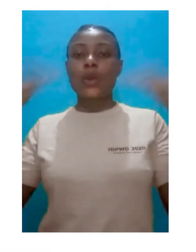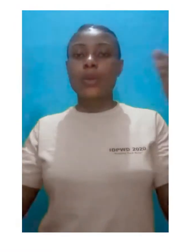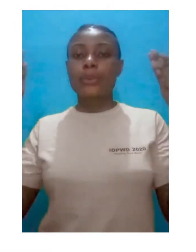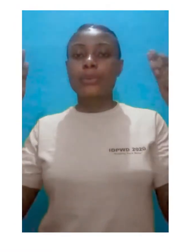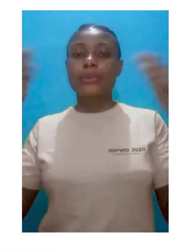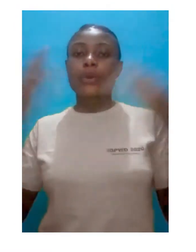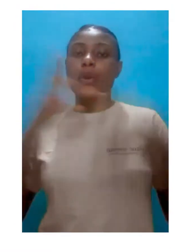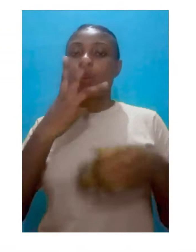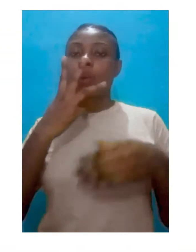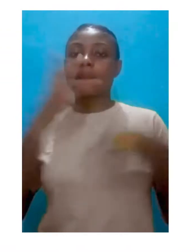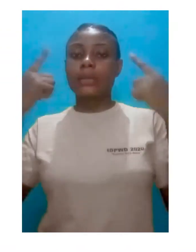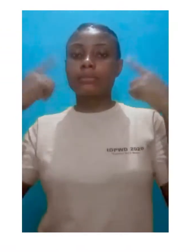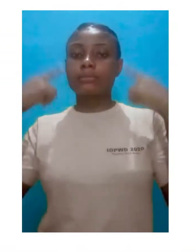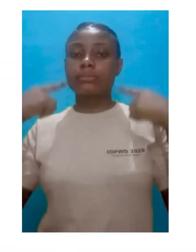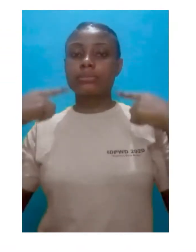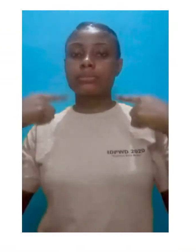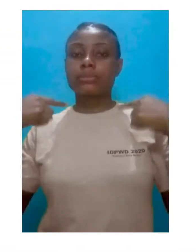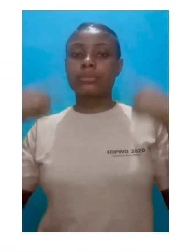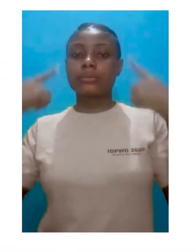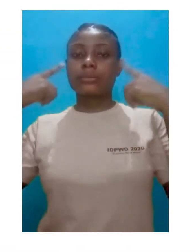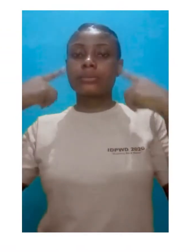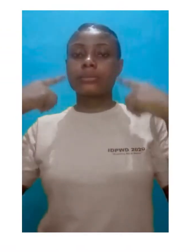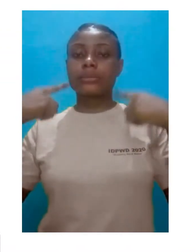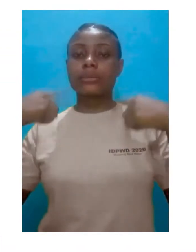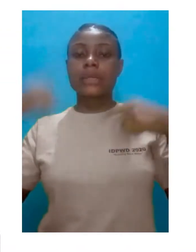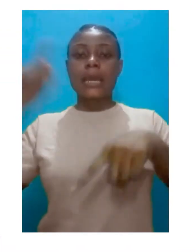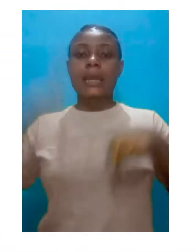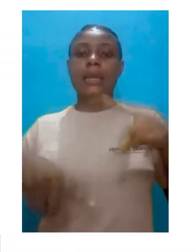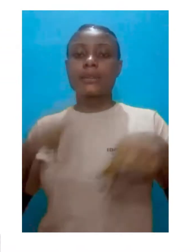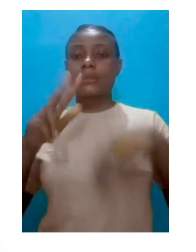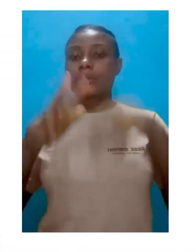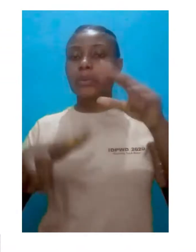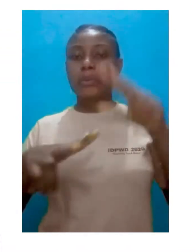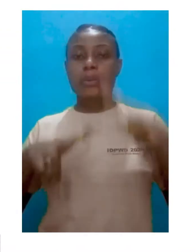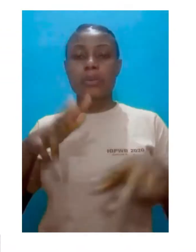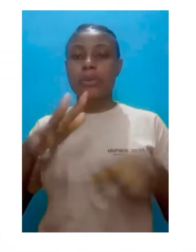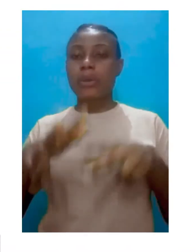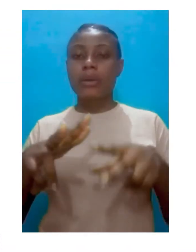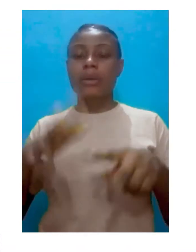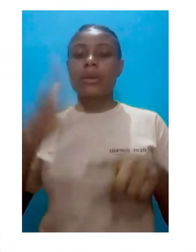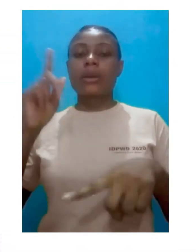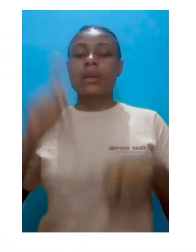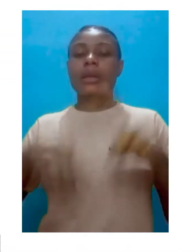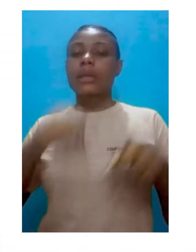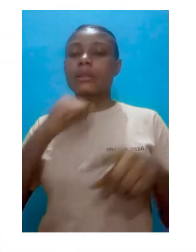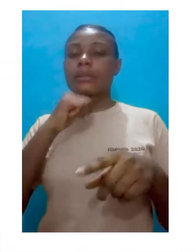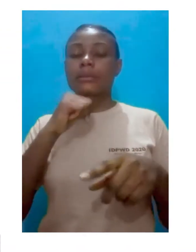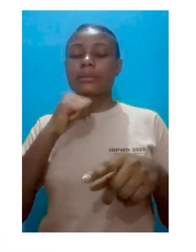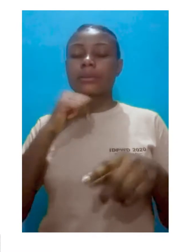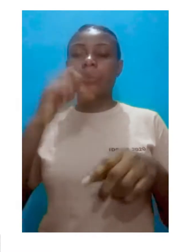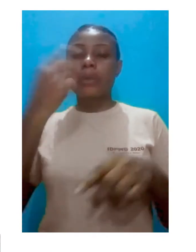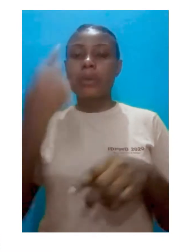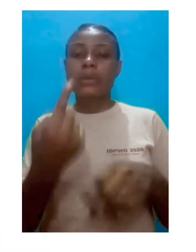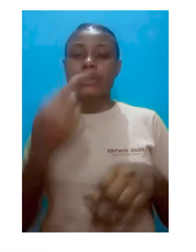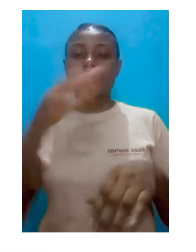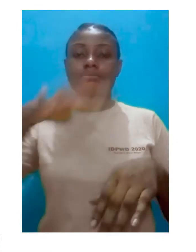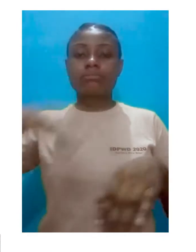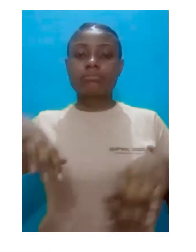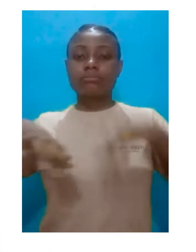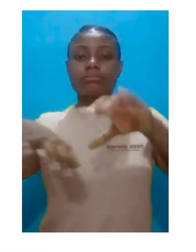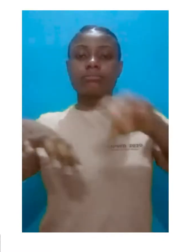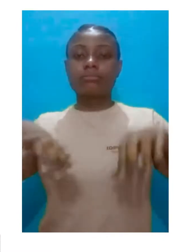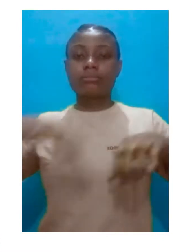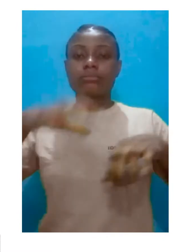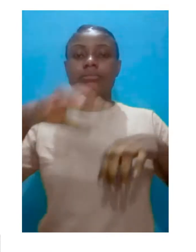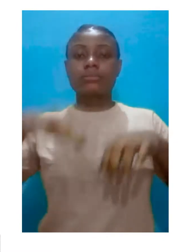Ear opened, water dripping, could not walk, could only